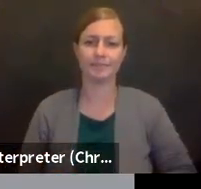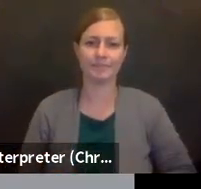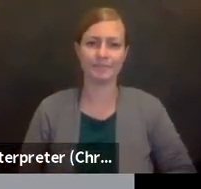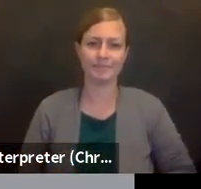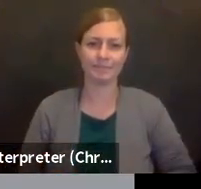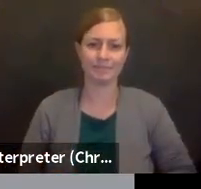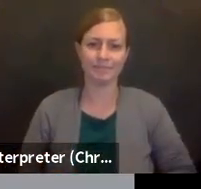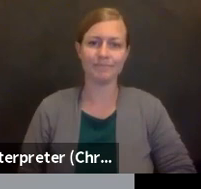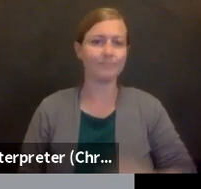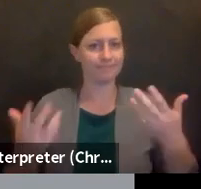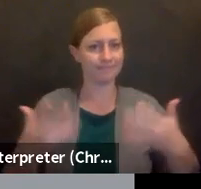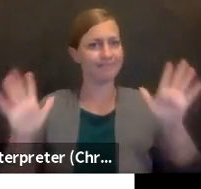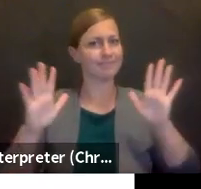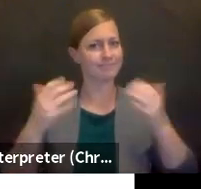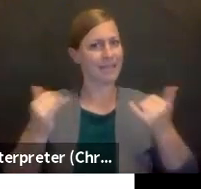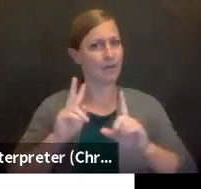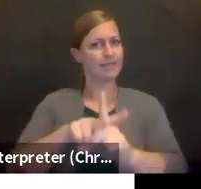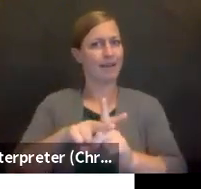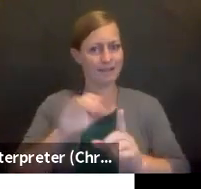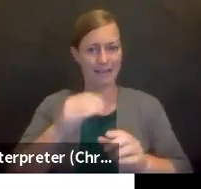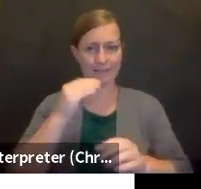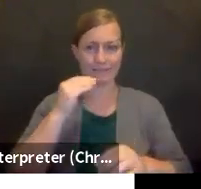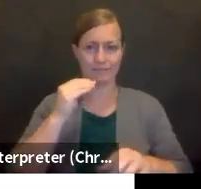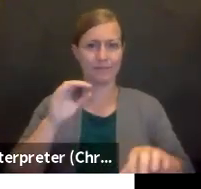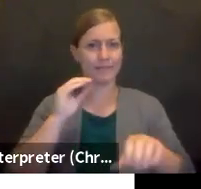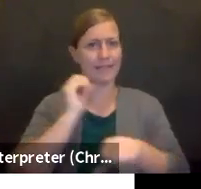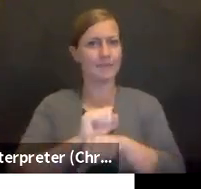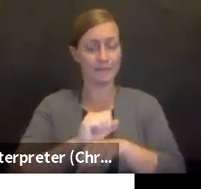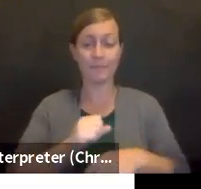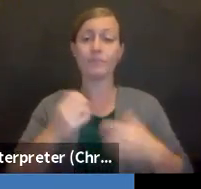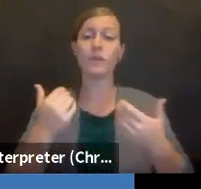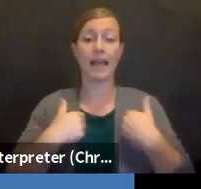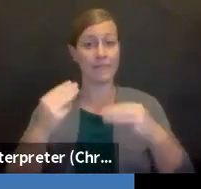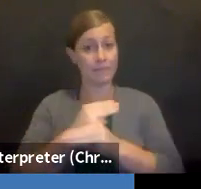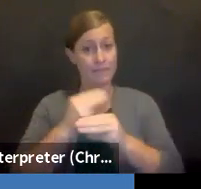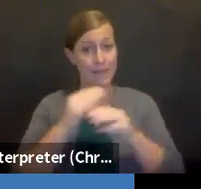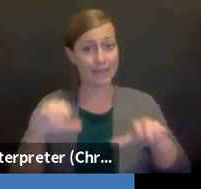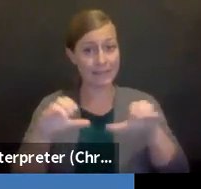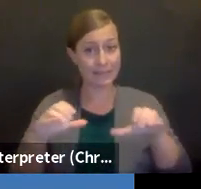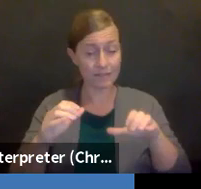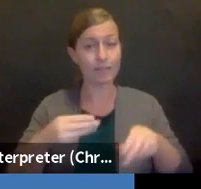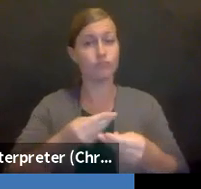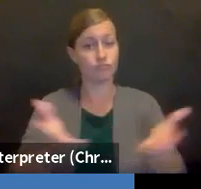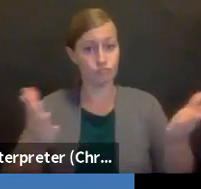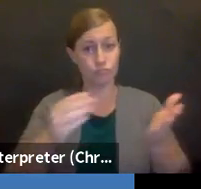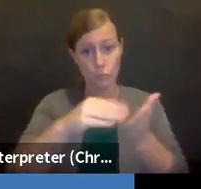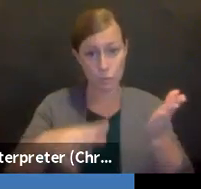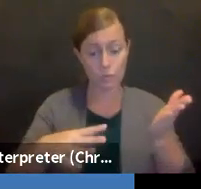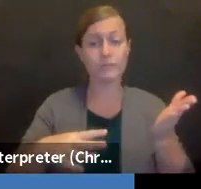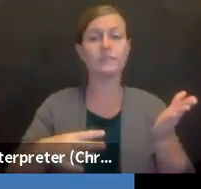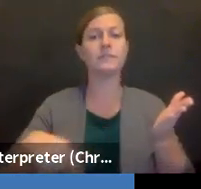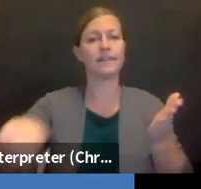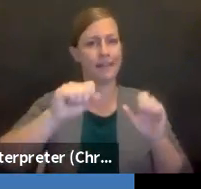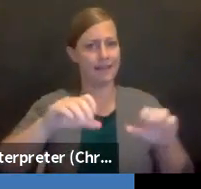And it's now assigned. So I now have a math activity I've assigned to my students that they can do.